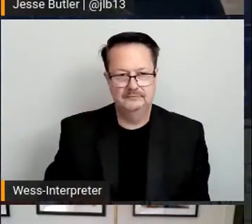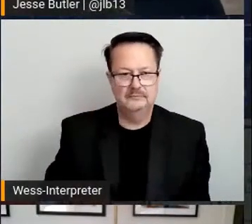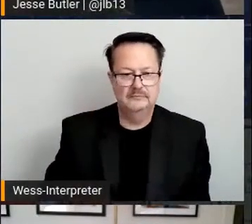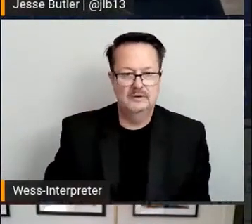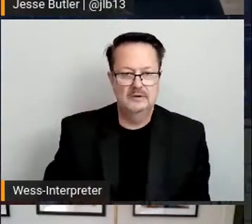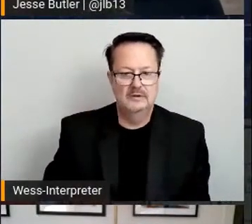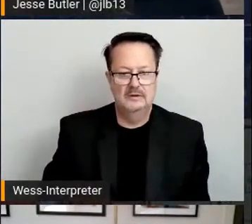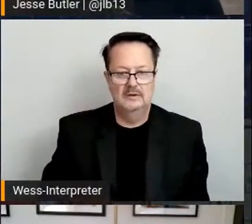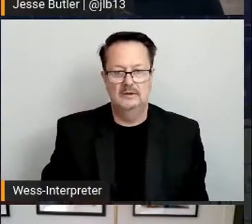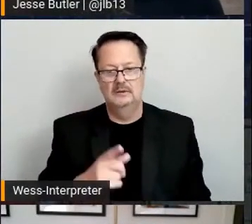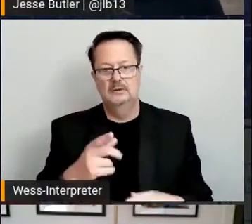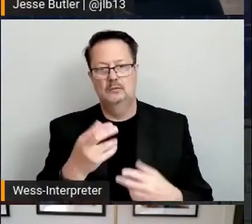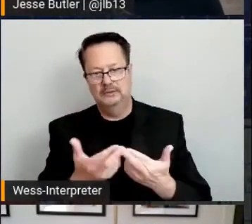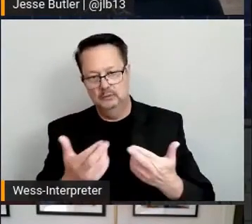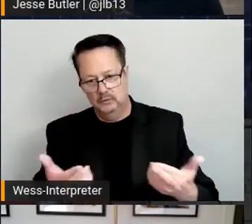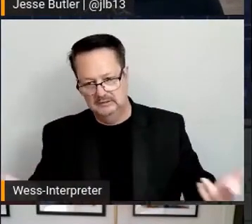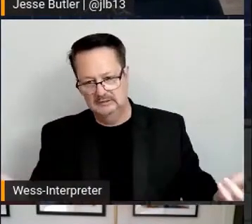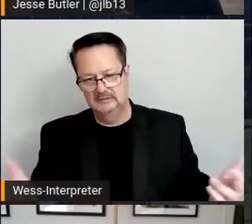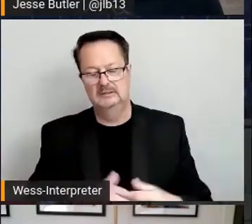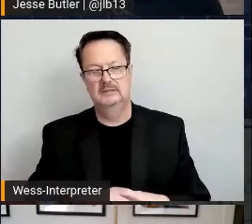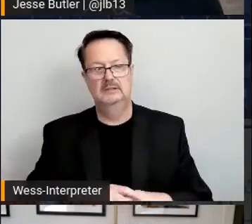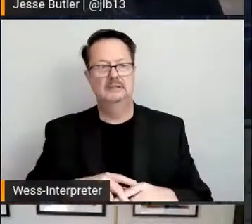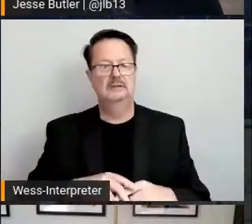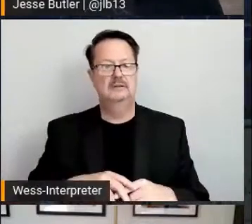Sources, DynamoDB table.